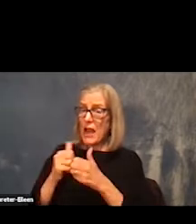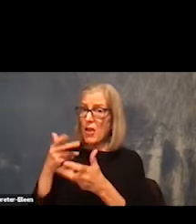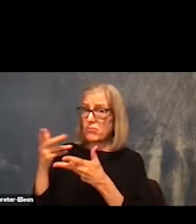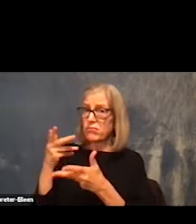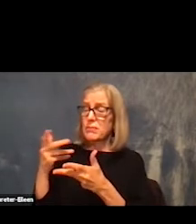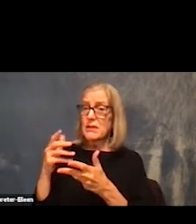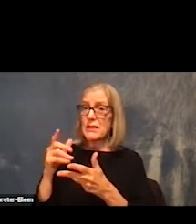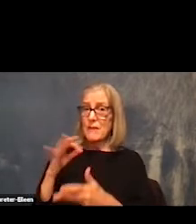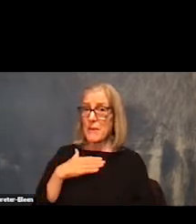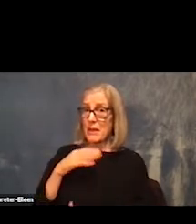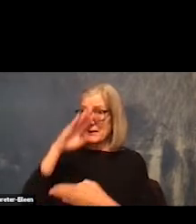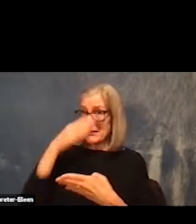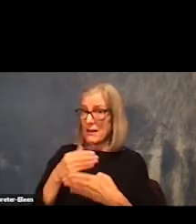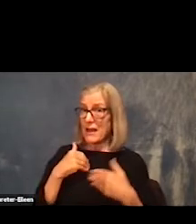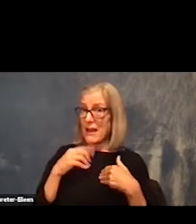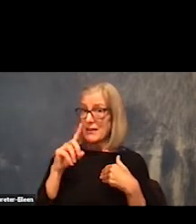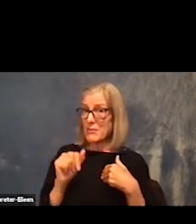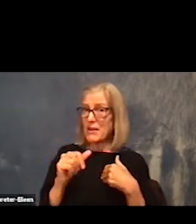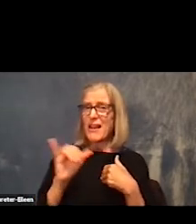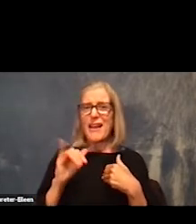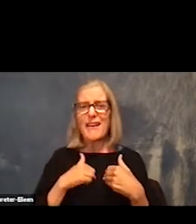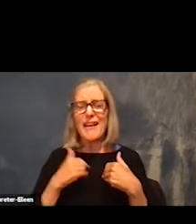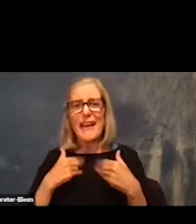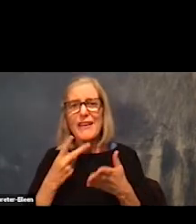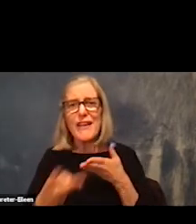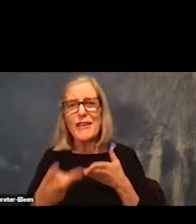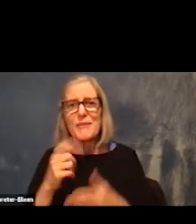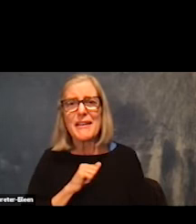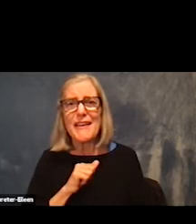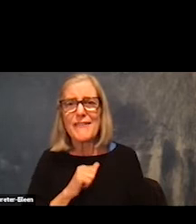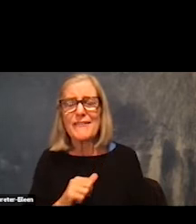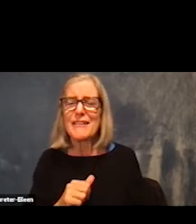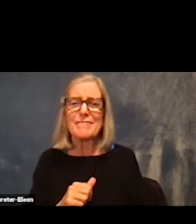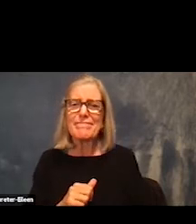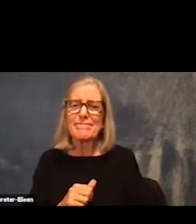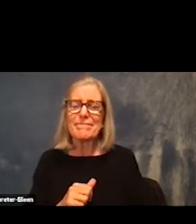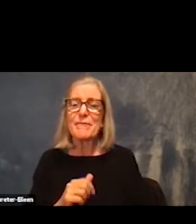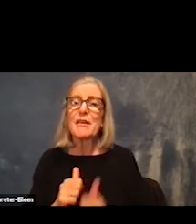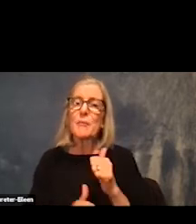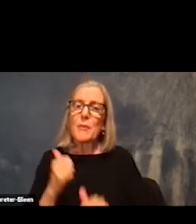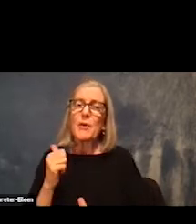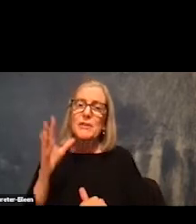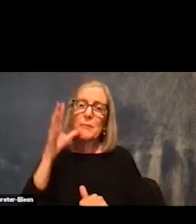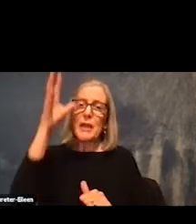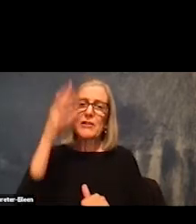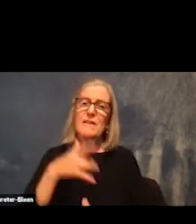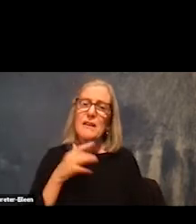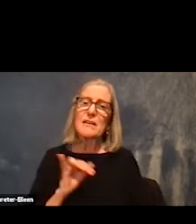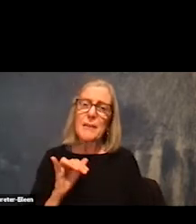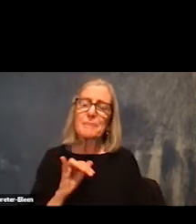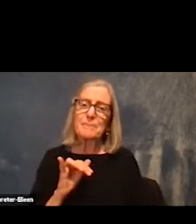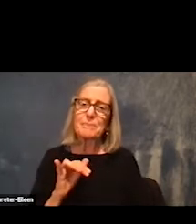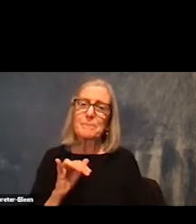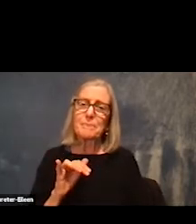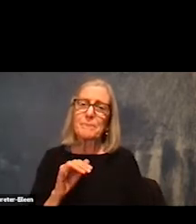mine. Most families experience something like that when they learn their child has a disability. Where are they when